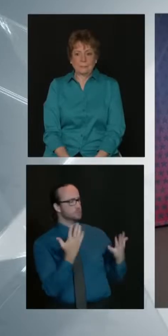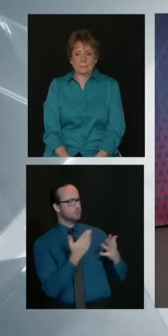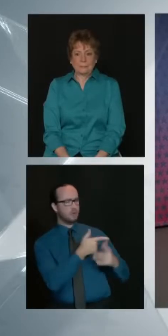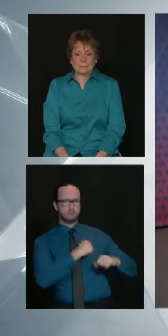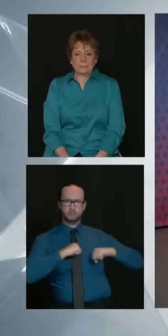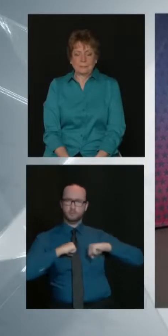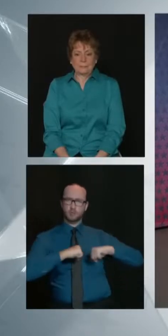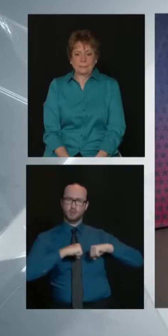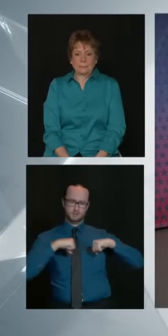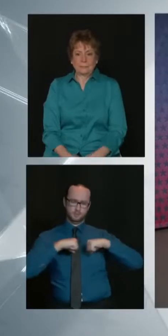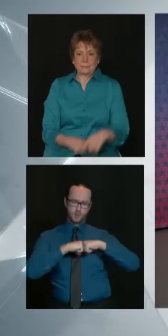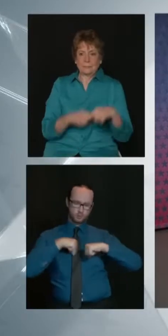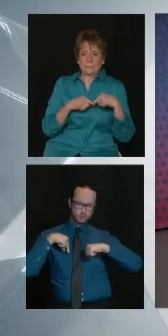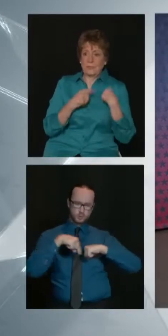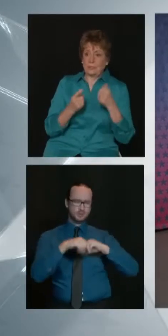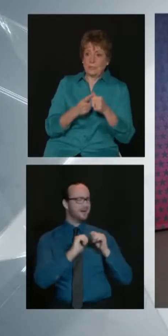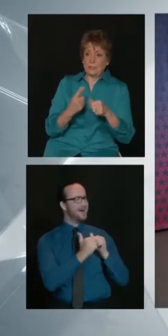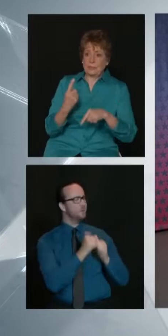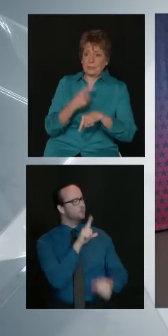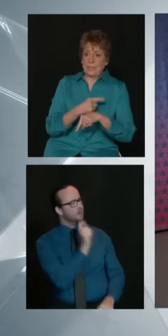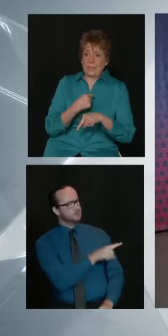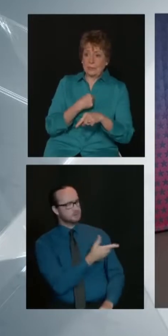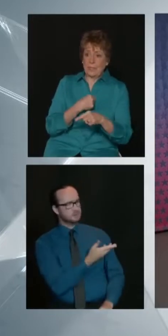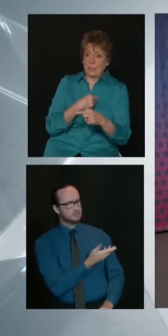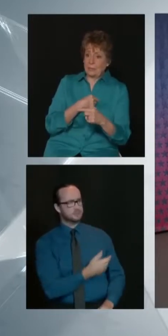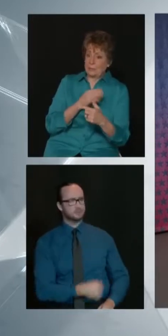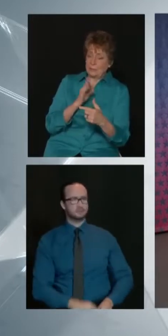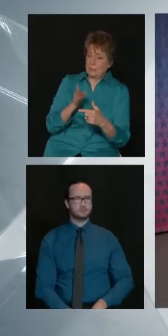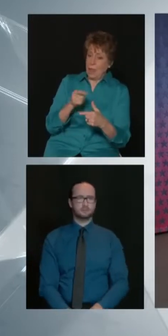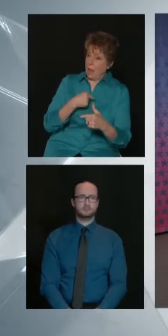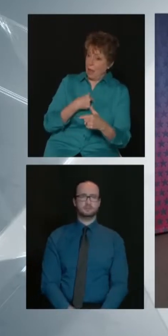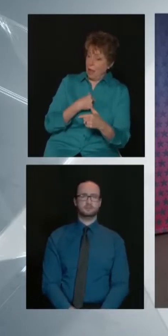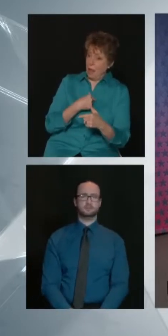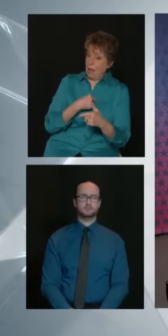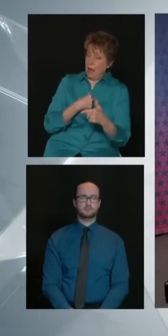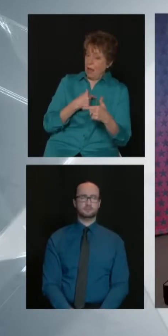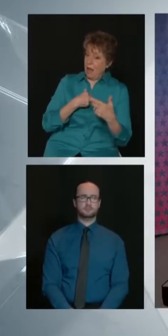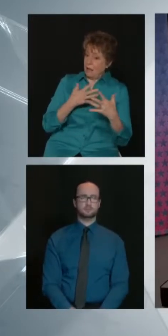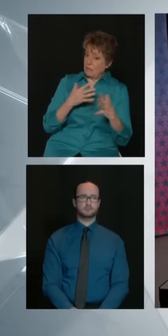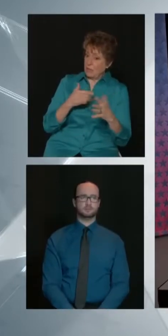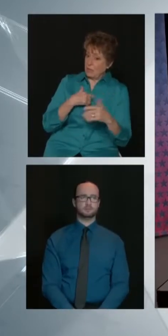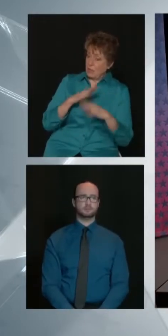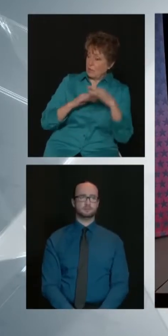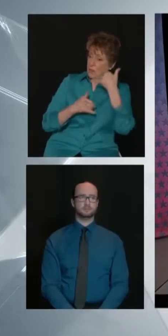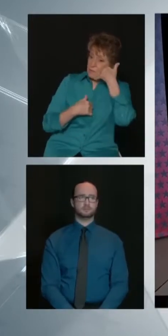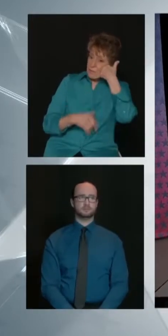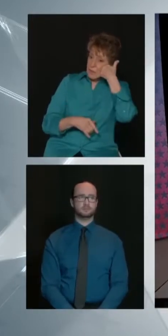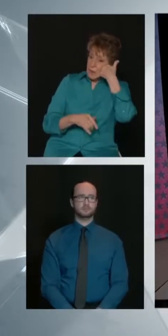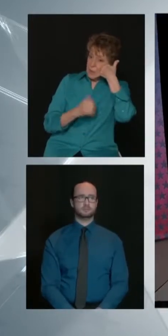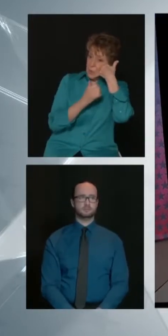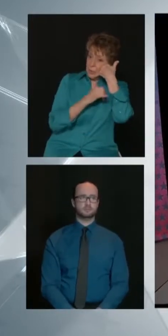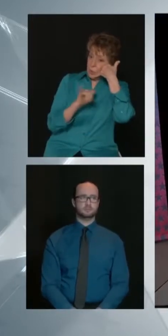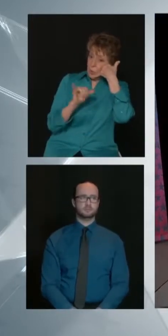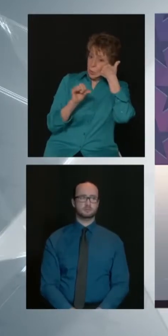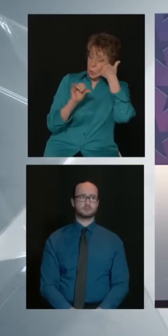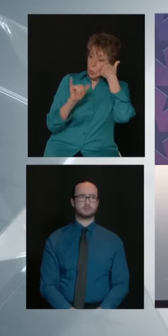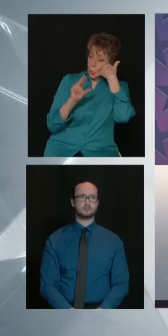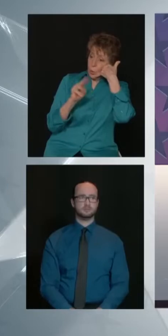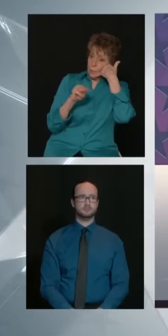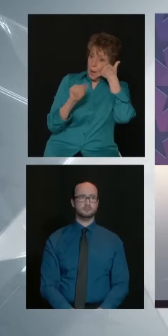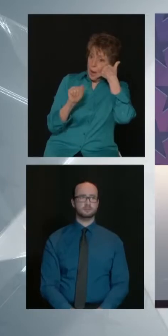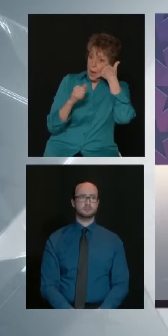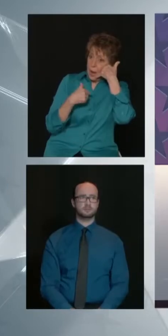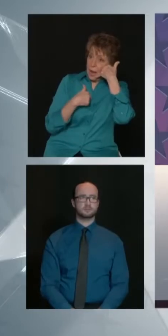job. I'm down there all the time. I was on the phone this week just, you know, with Mayor Nichols of Yuma, Sheriff Daniels of Cochise